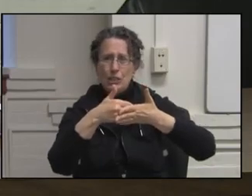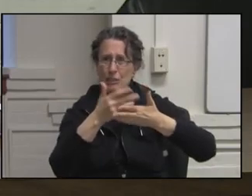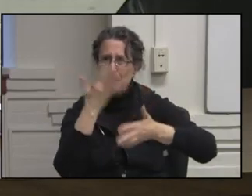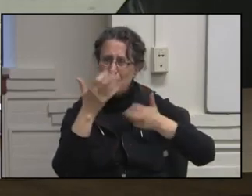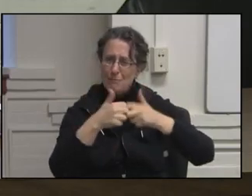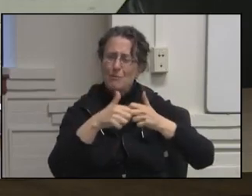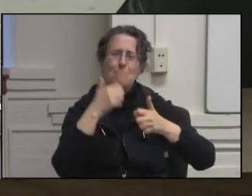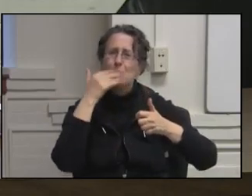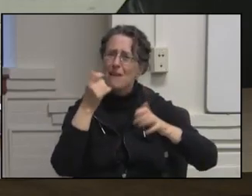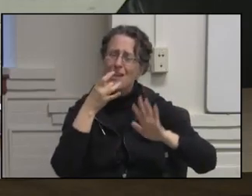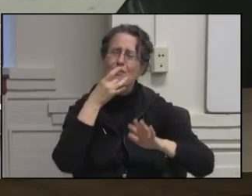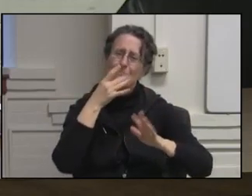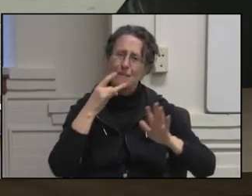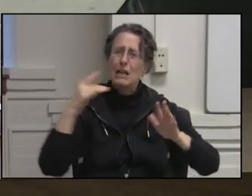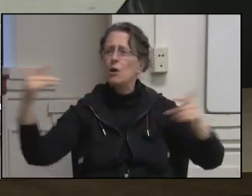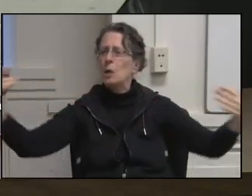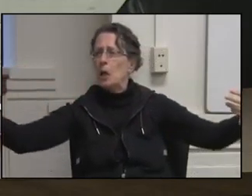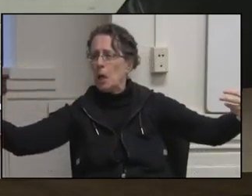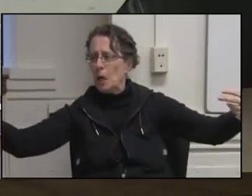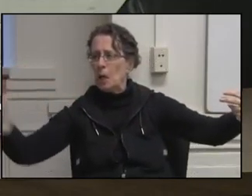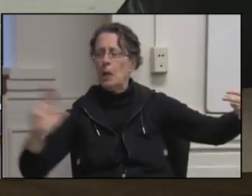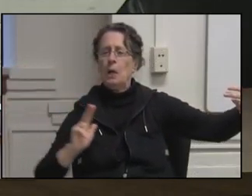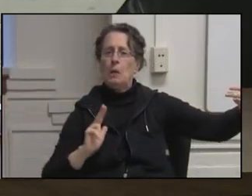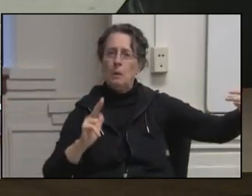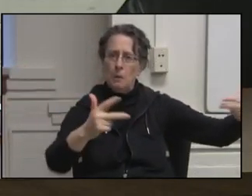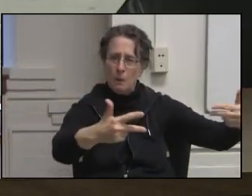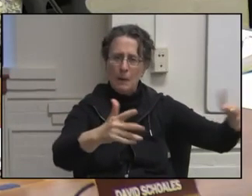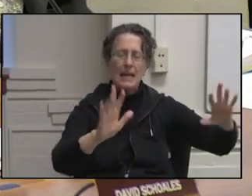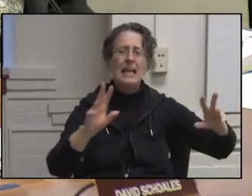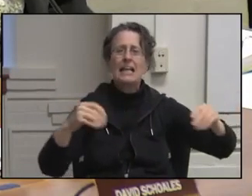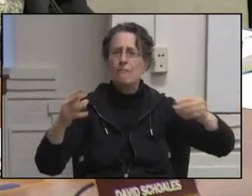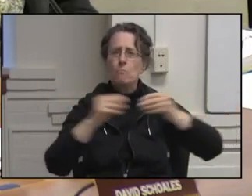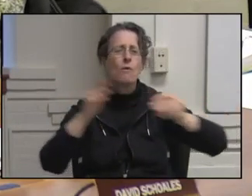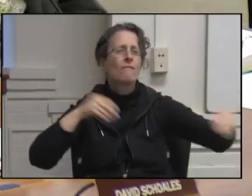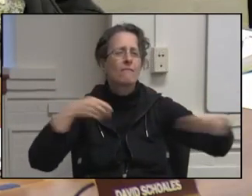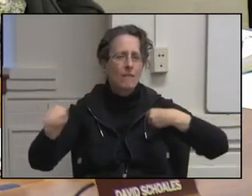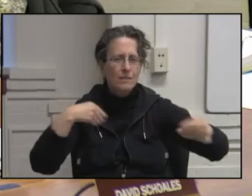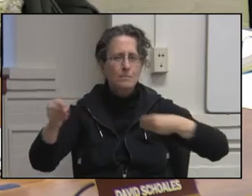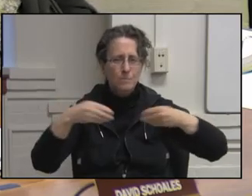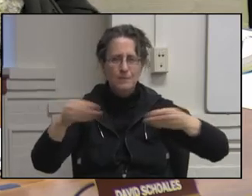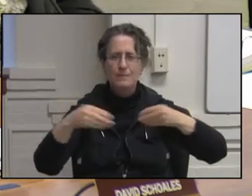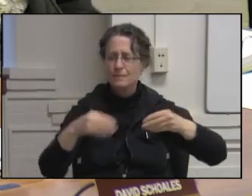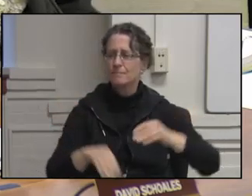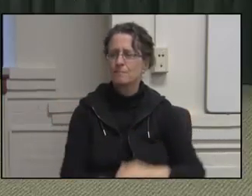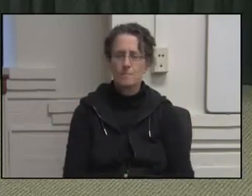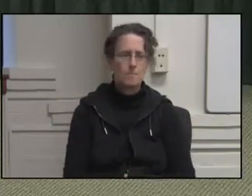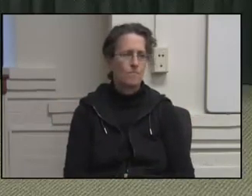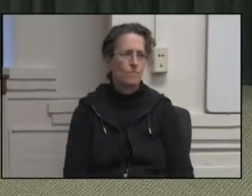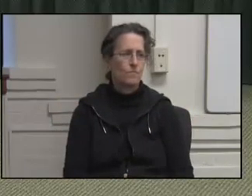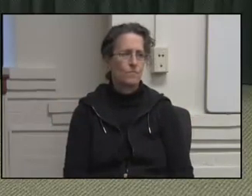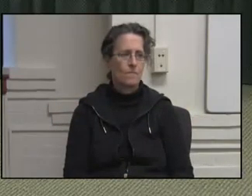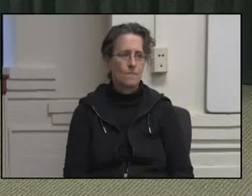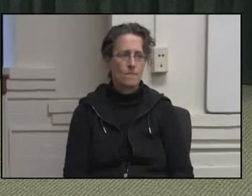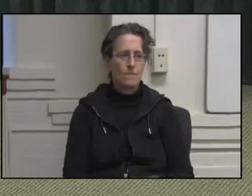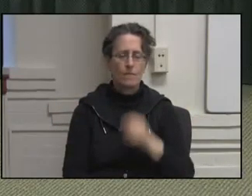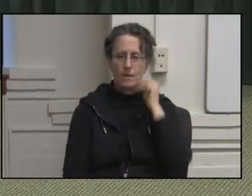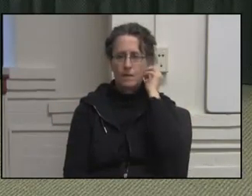the blinking and see how that goes. Okay. Thanks for clarifying that. Anybody else on the